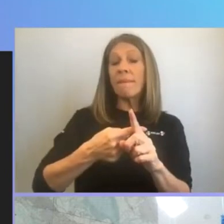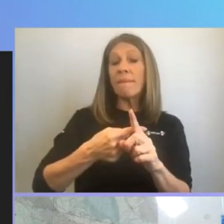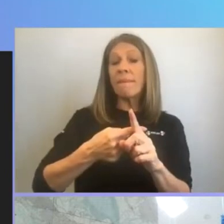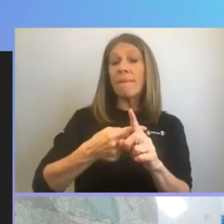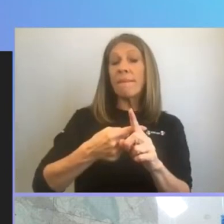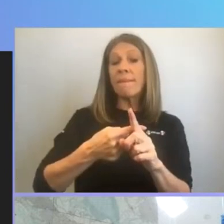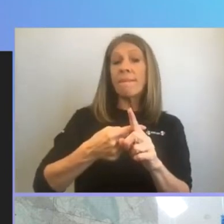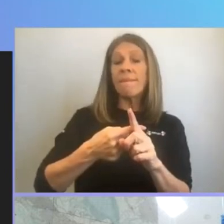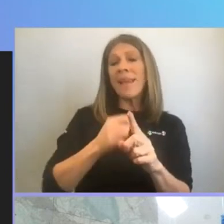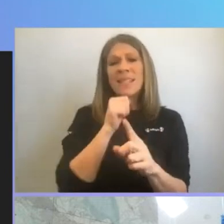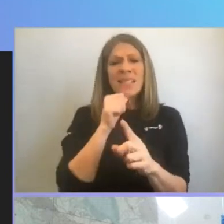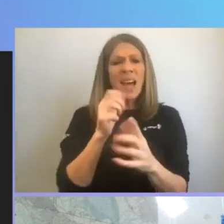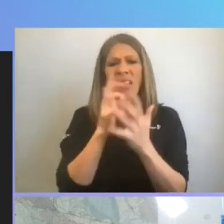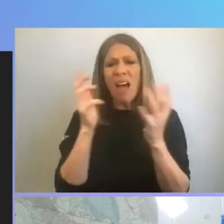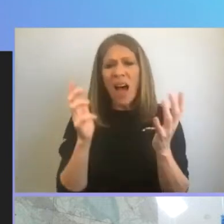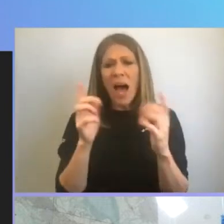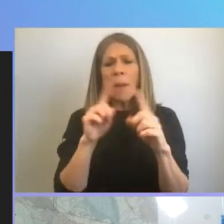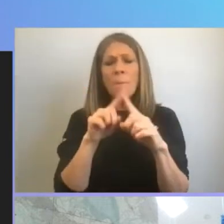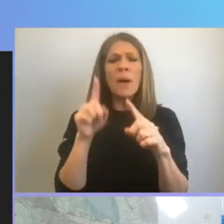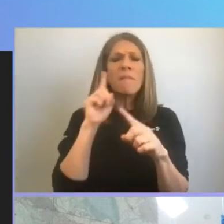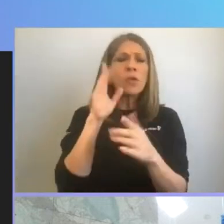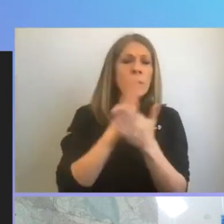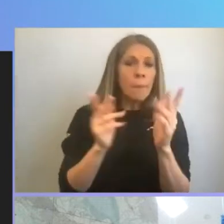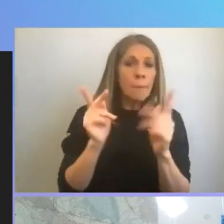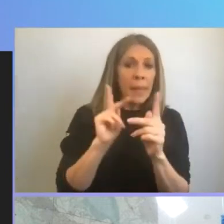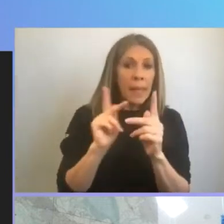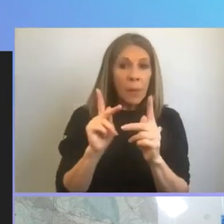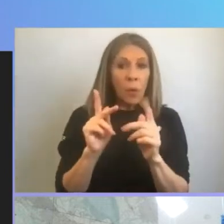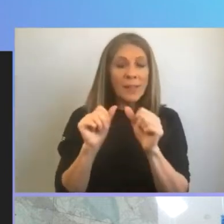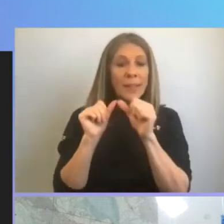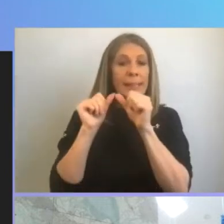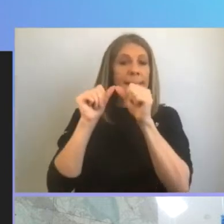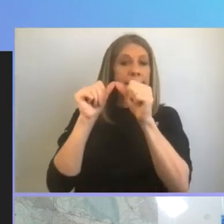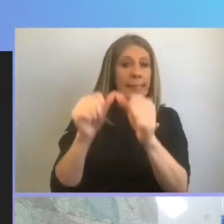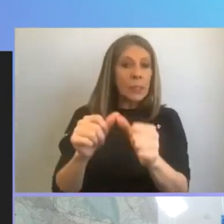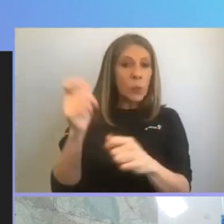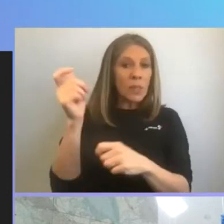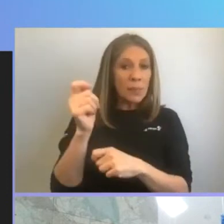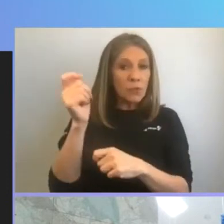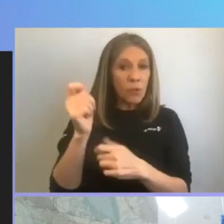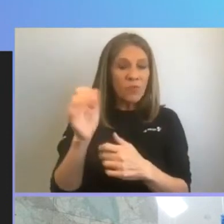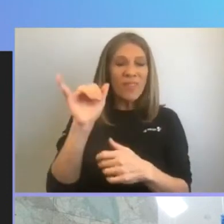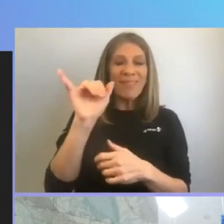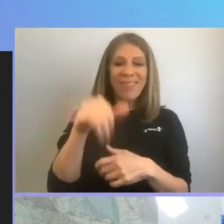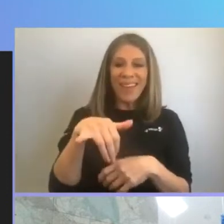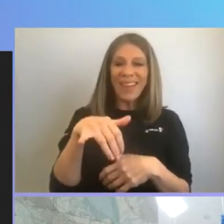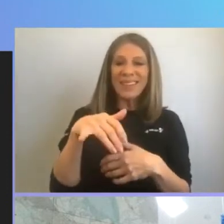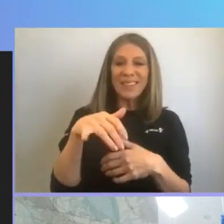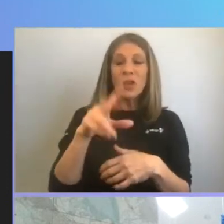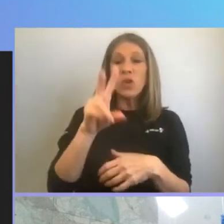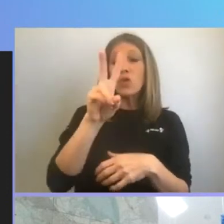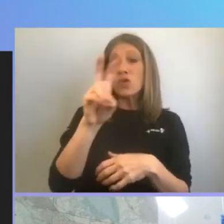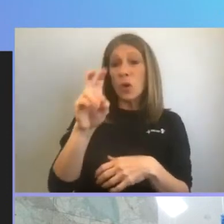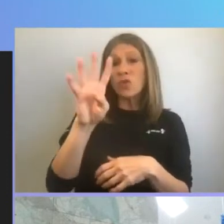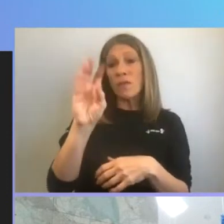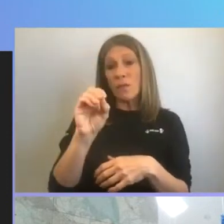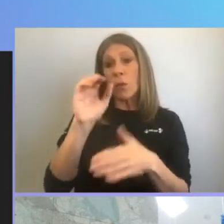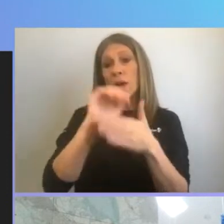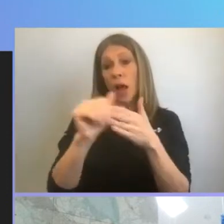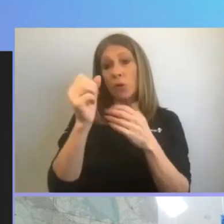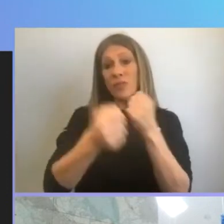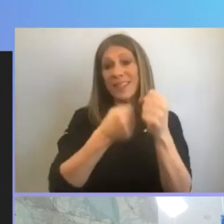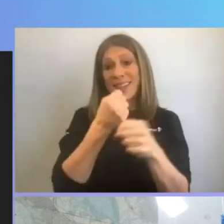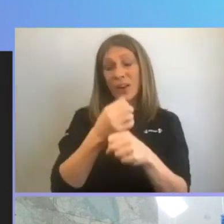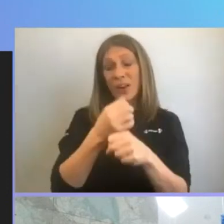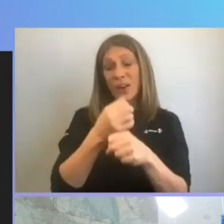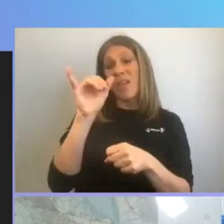isn't outrageous, but for some people, as a continuing subscription, that comes out to $240 a year. That might